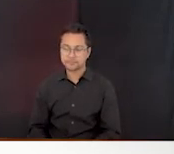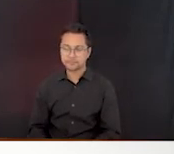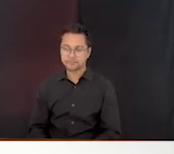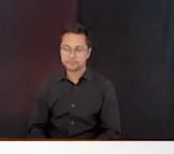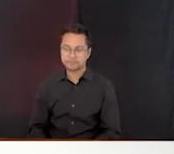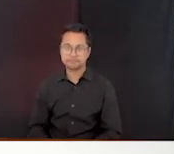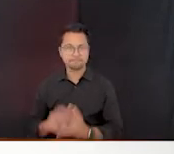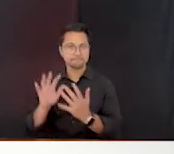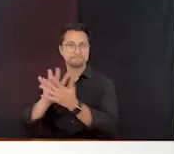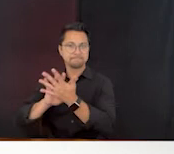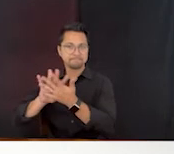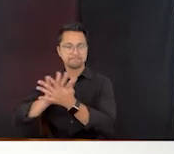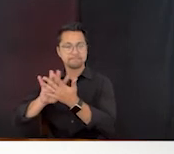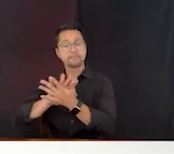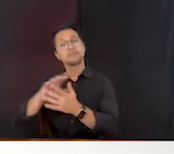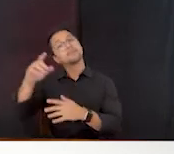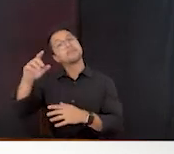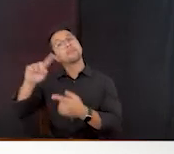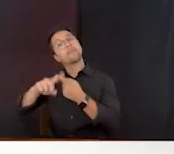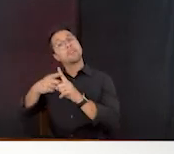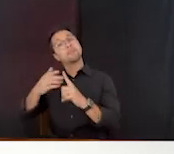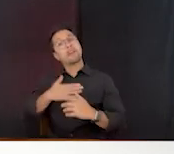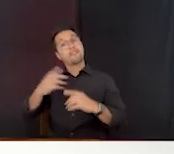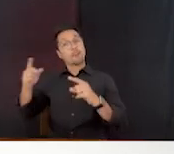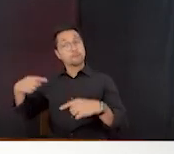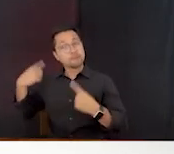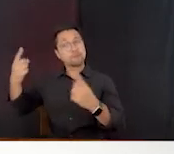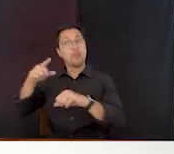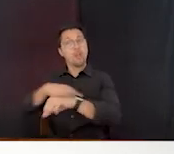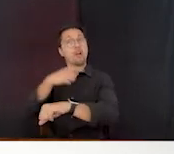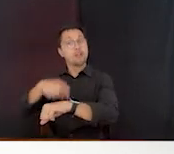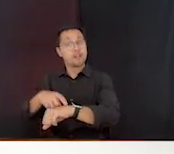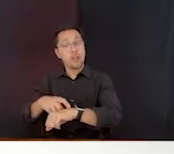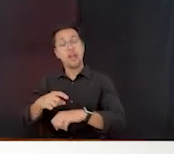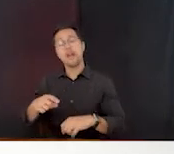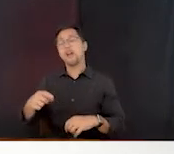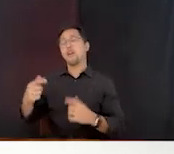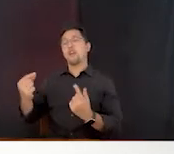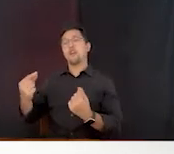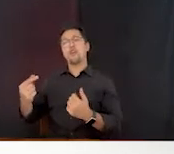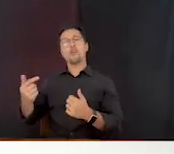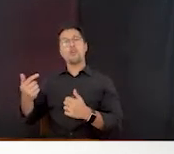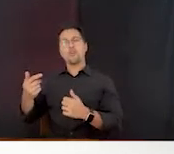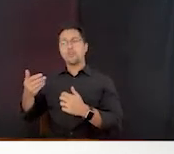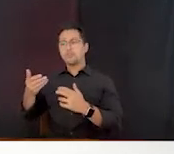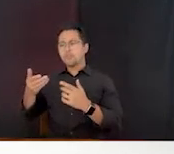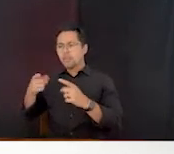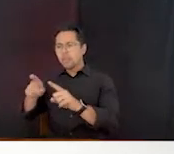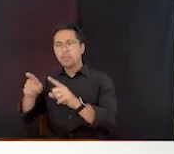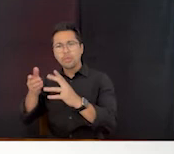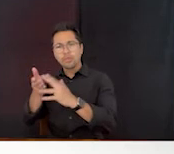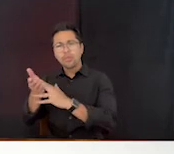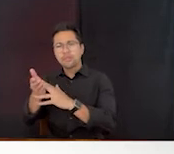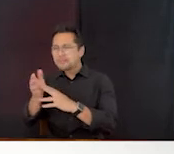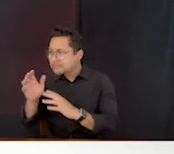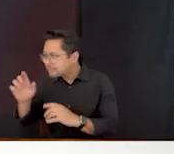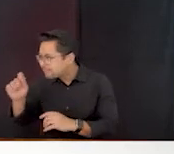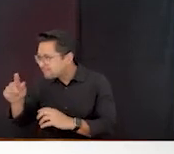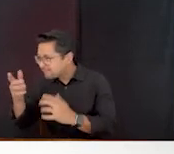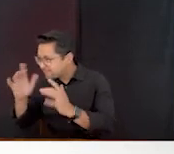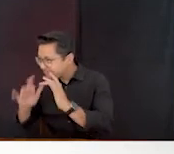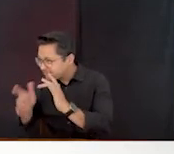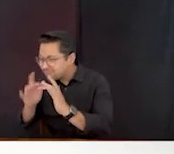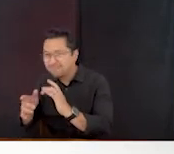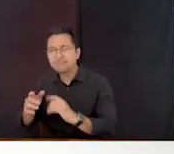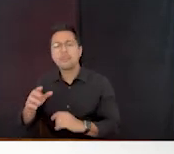They're friends that I've had for a really long time, and through the pandemic, we've had to work. Oh, did it break up? No, you